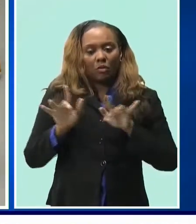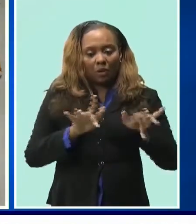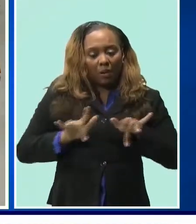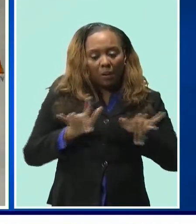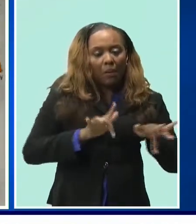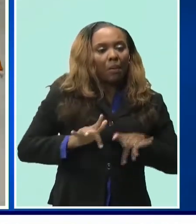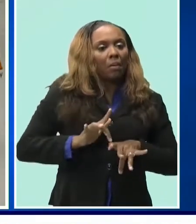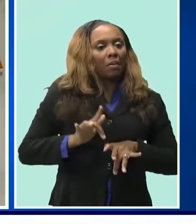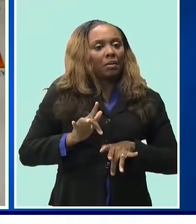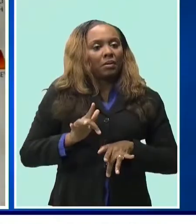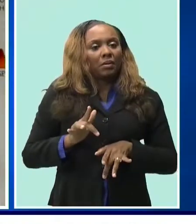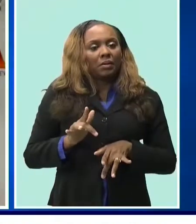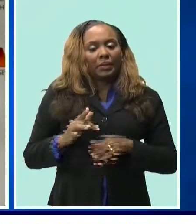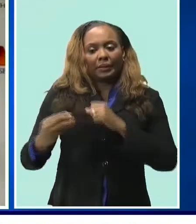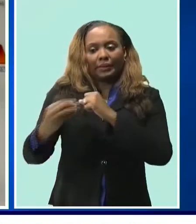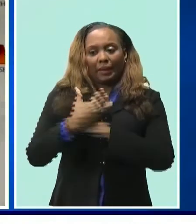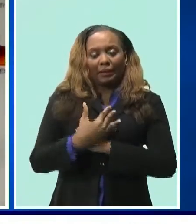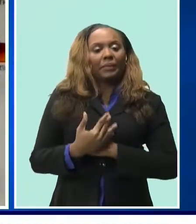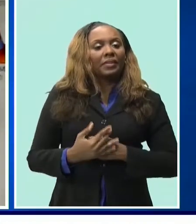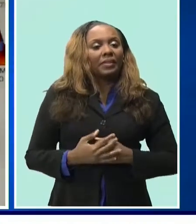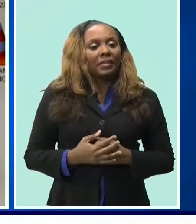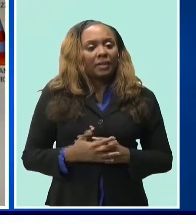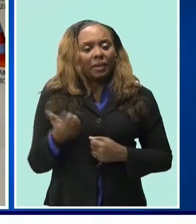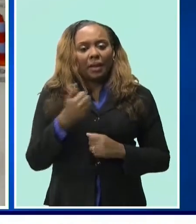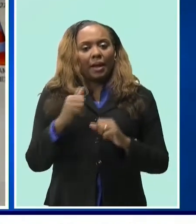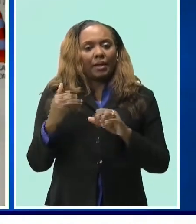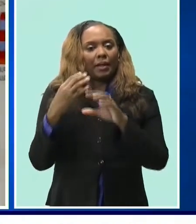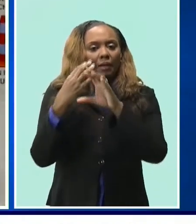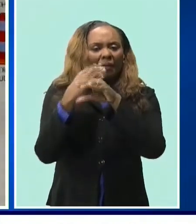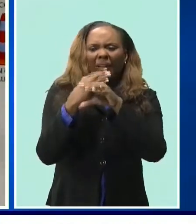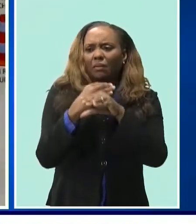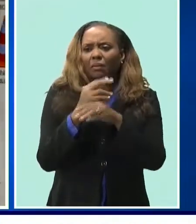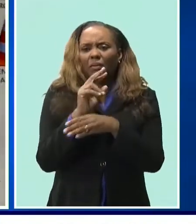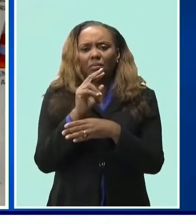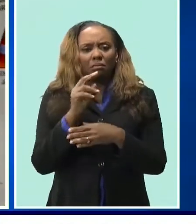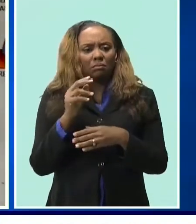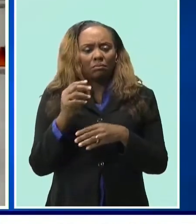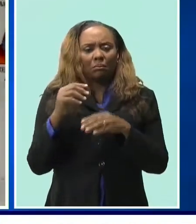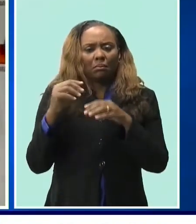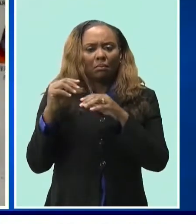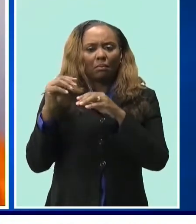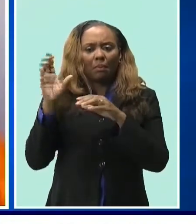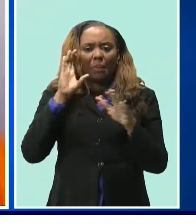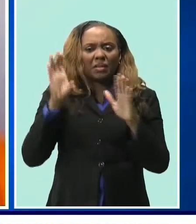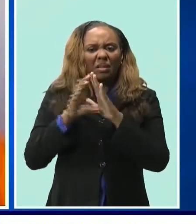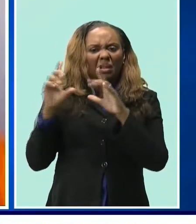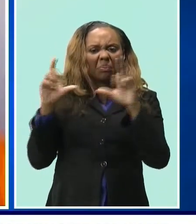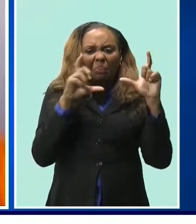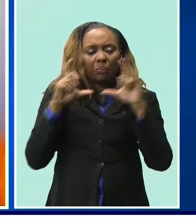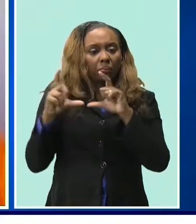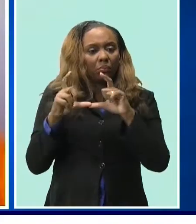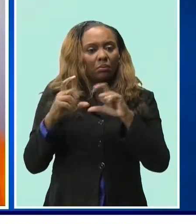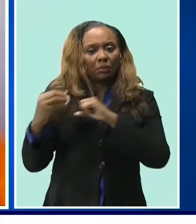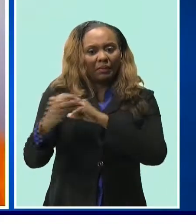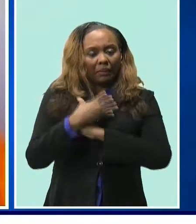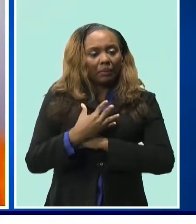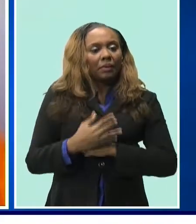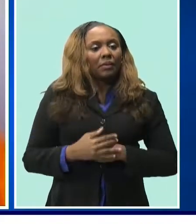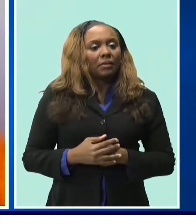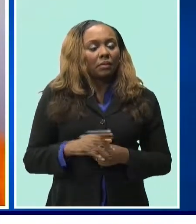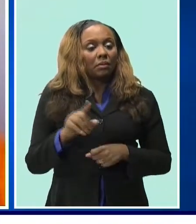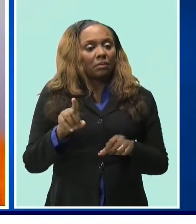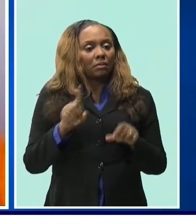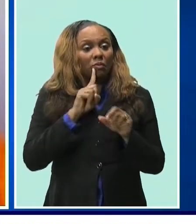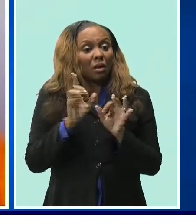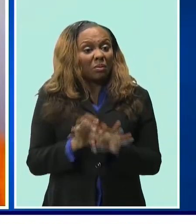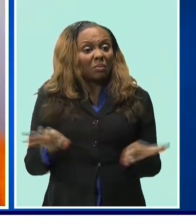audio and send it to me with any video or photos to accompany, and so on. What I also do that is very